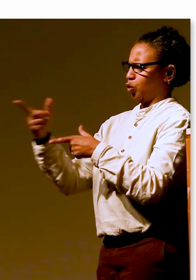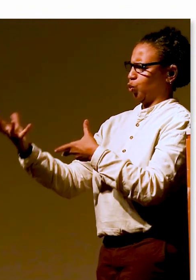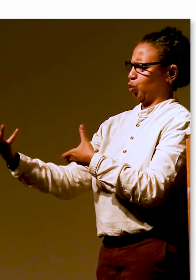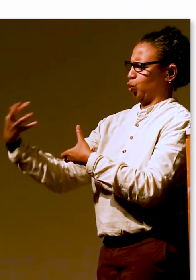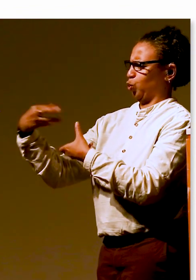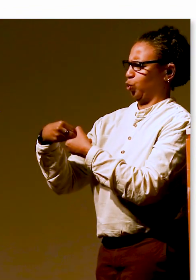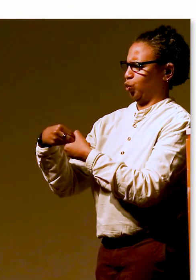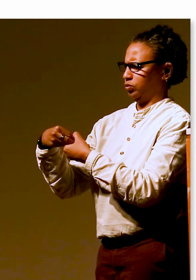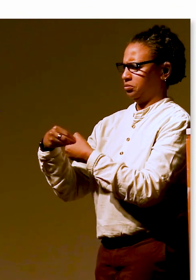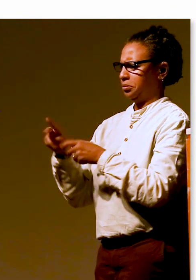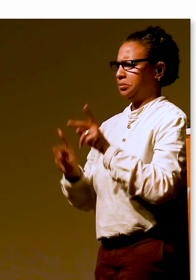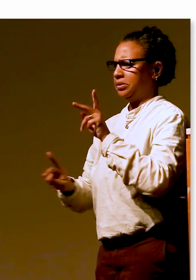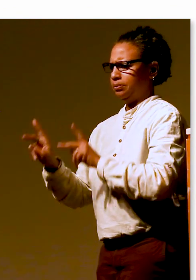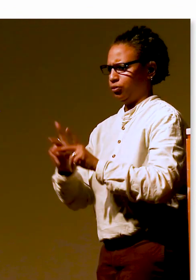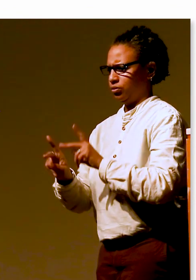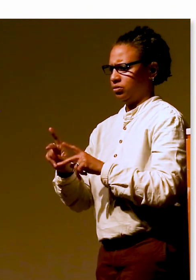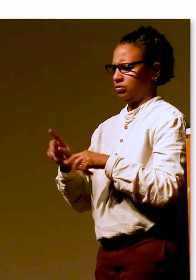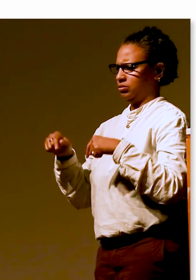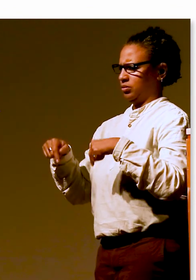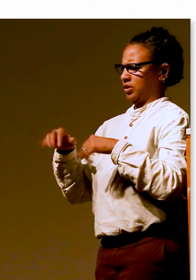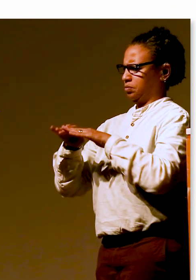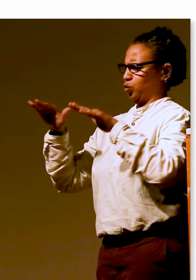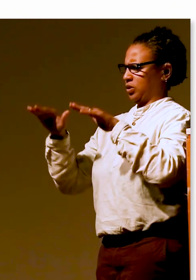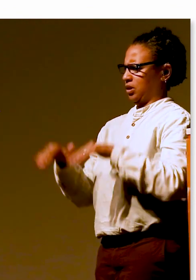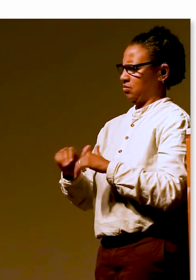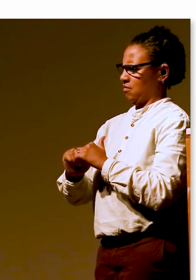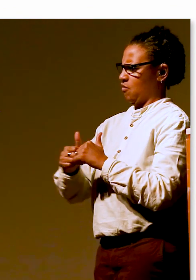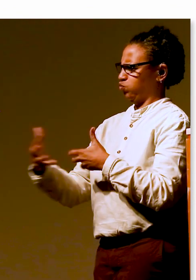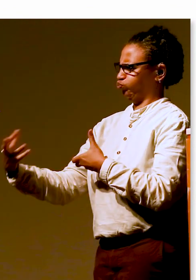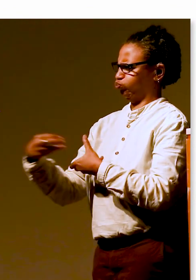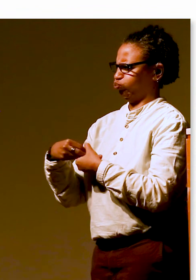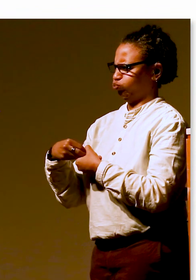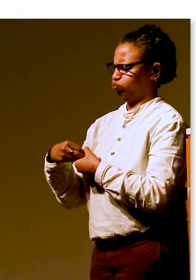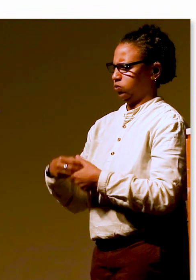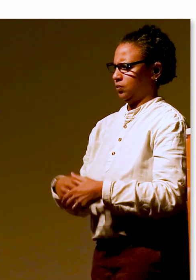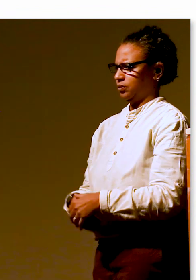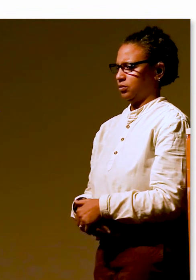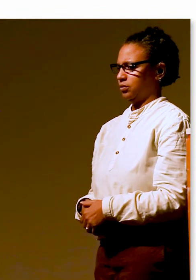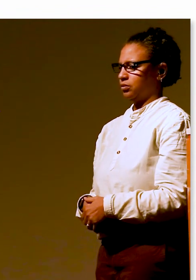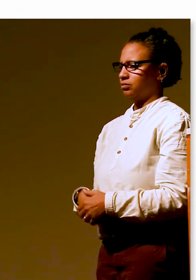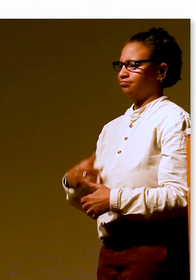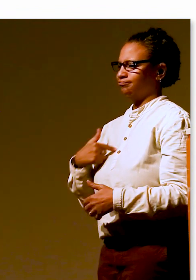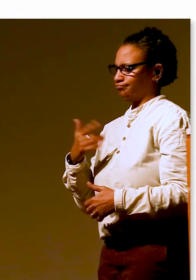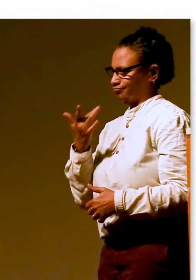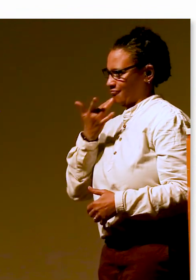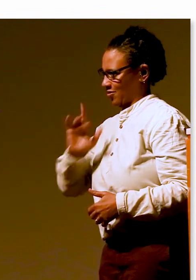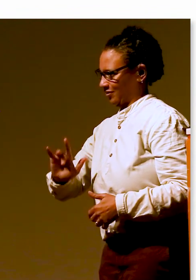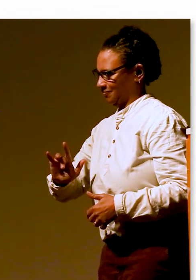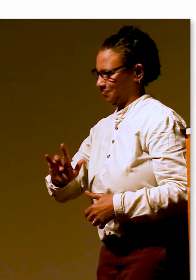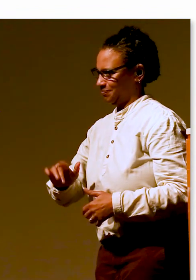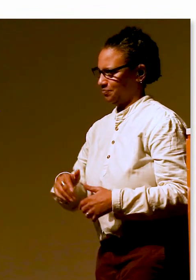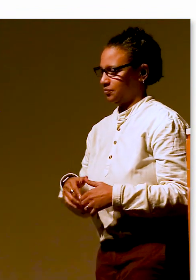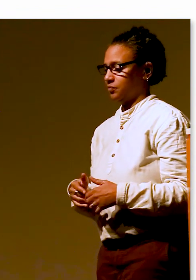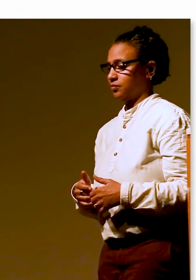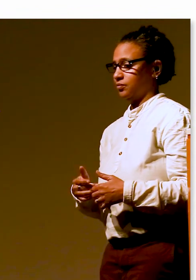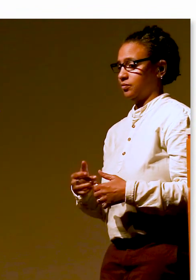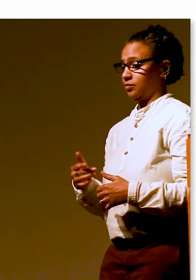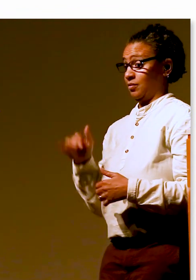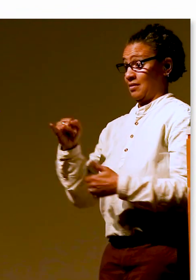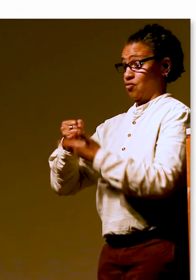Yeah. So I was really fortunate last year to be invited by the musical artist Janelle Monae to have